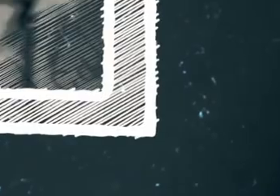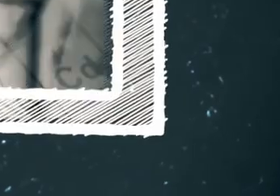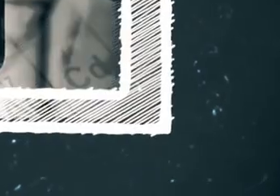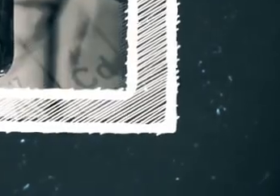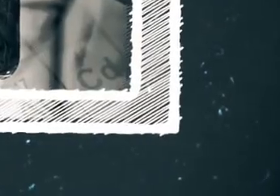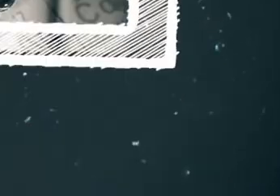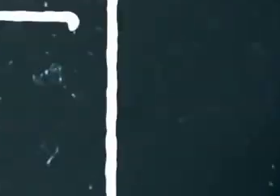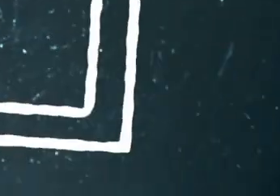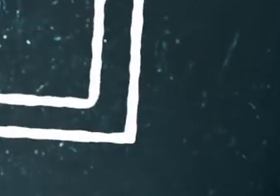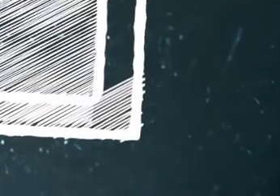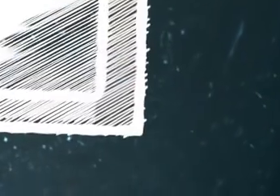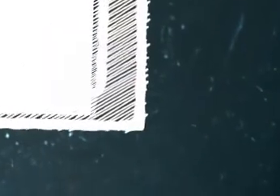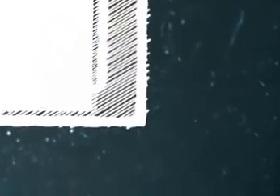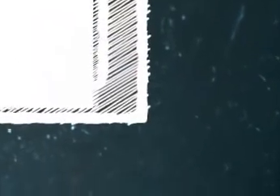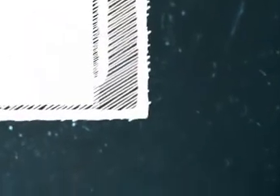much